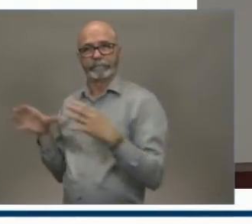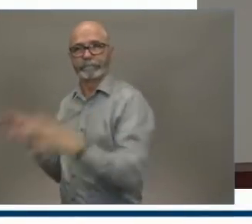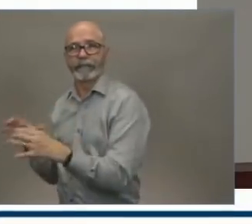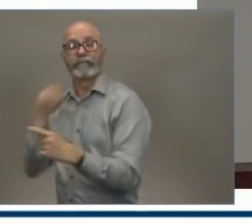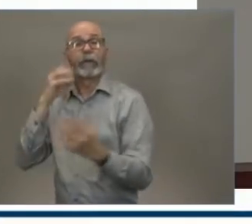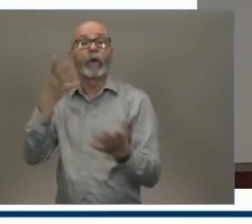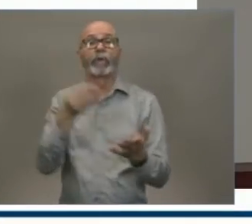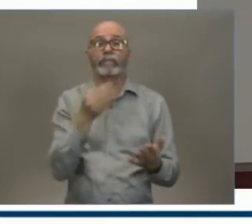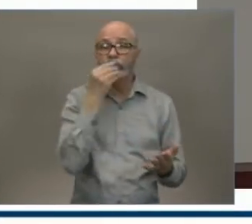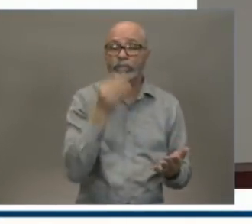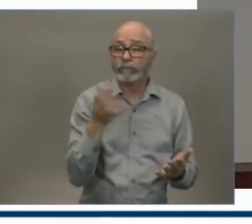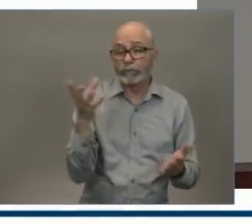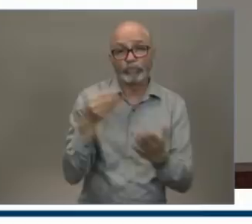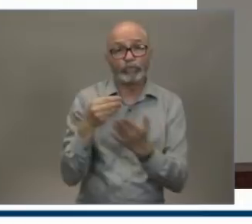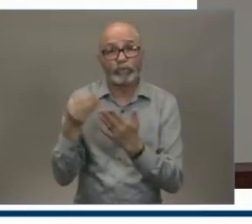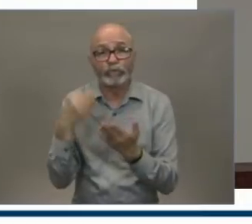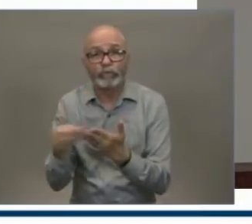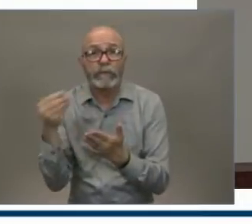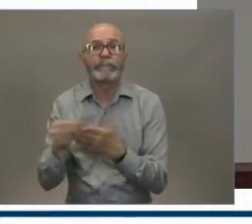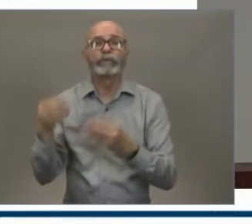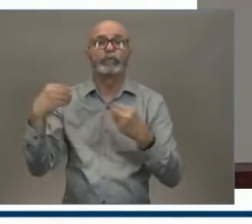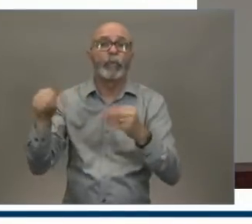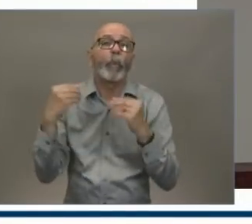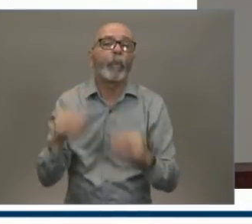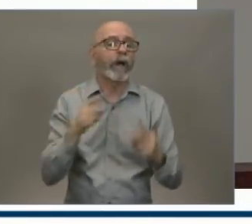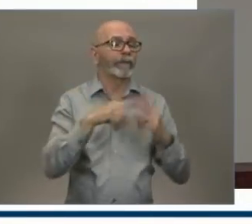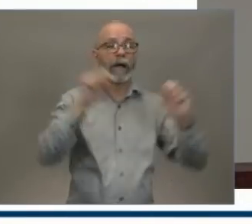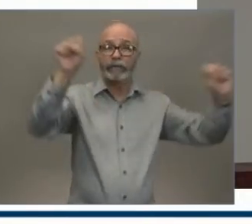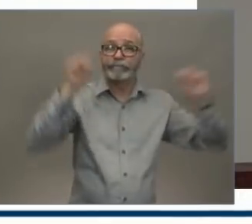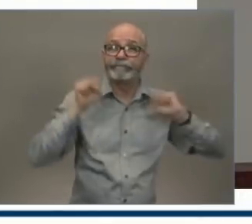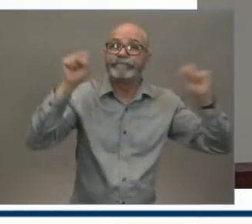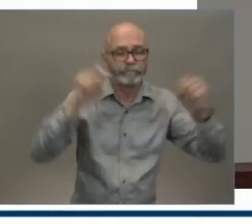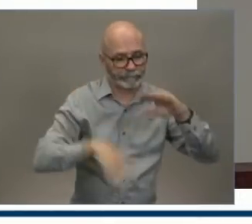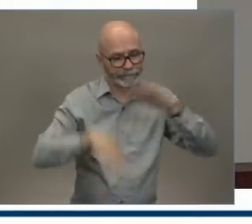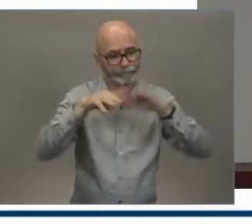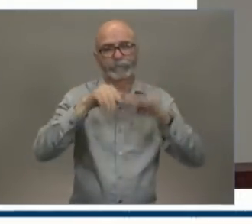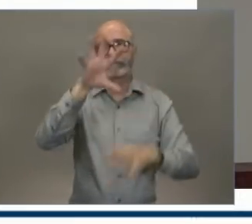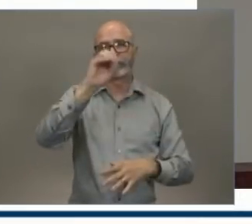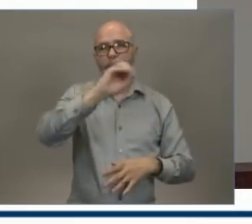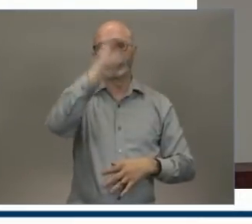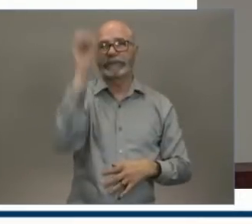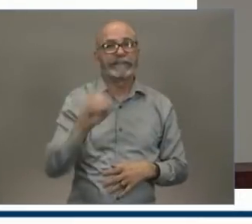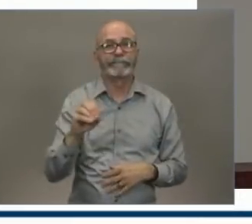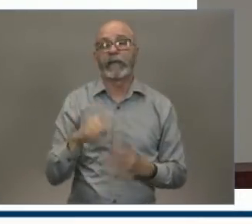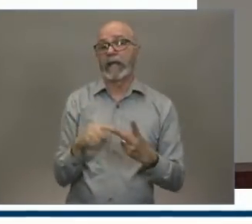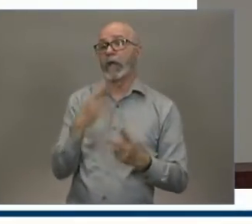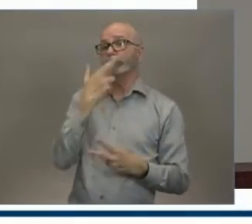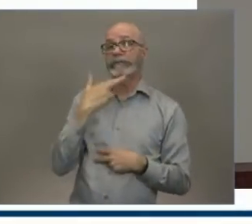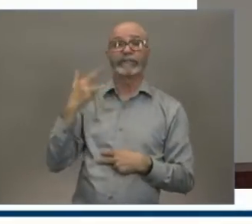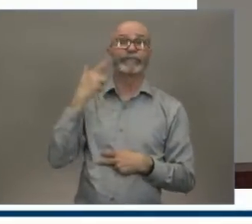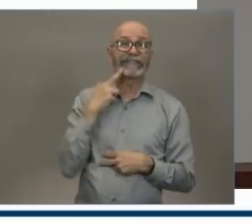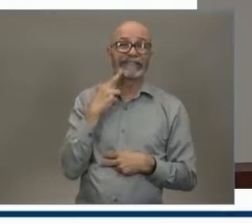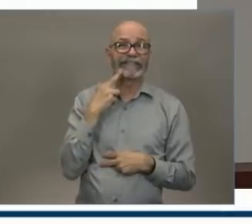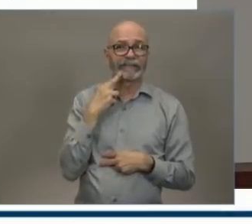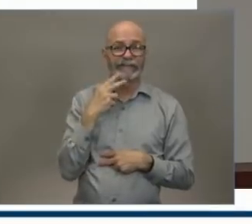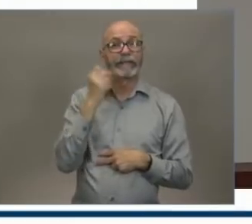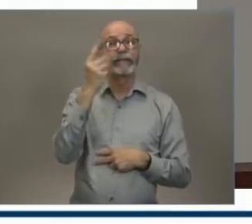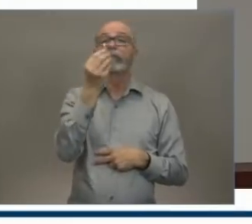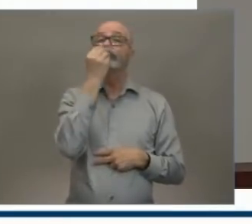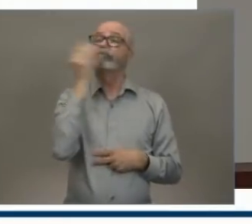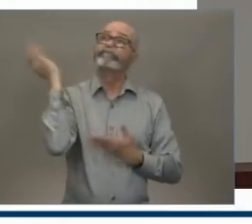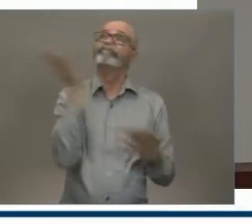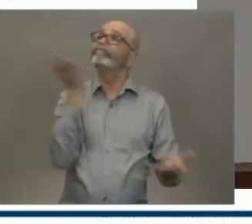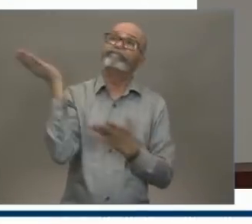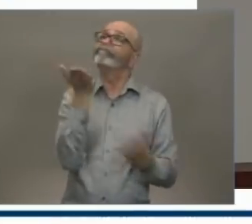maximum capacity. Restaurants remain, service has to stop at 10 p.m. and they have to be closed by 11 p.m., restaurants